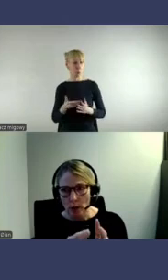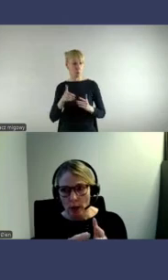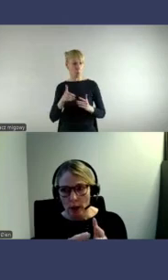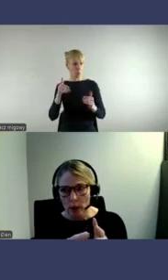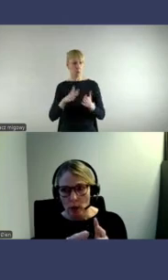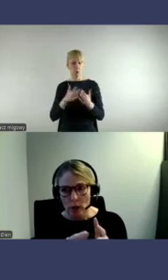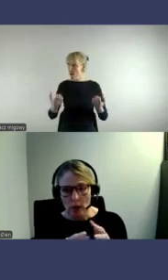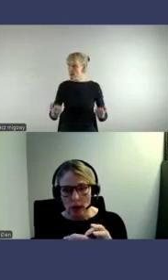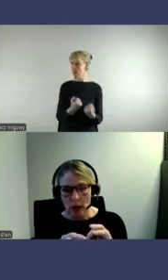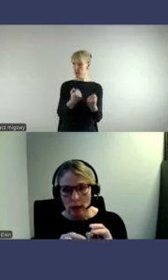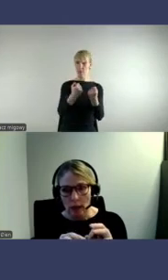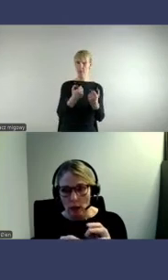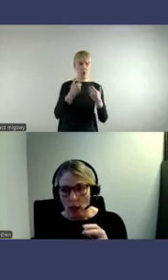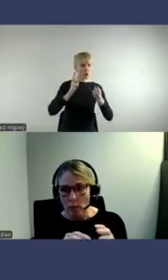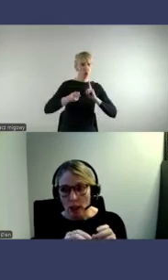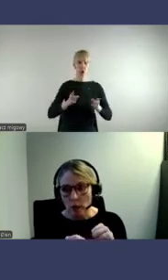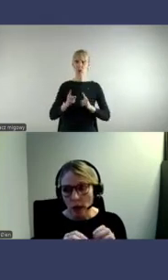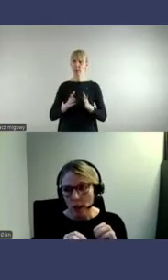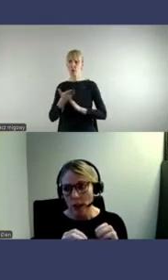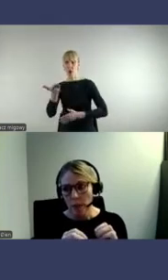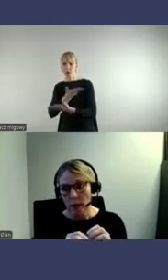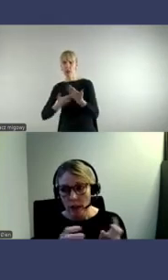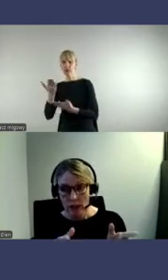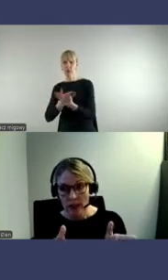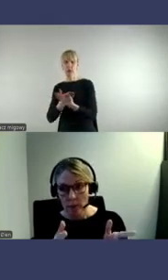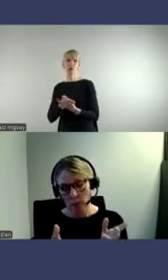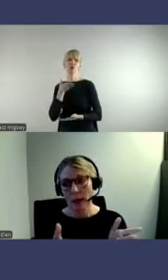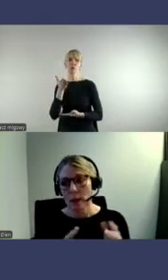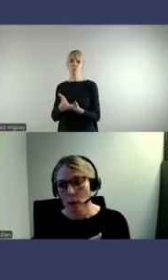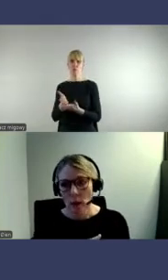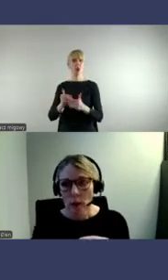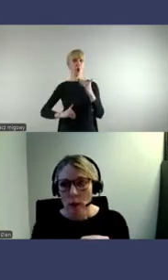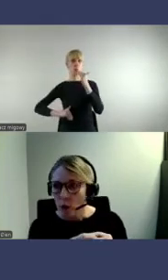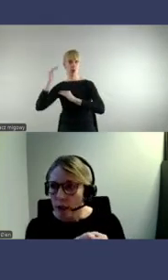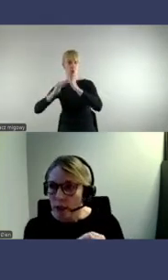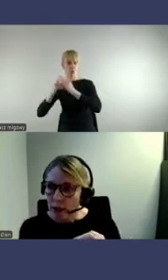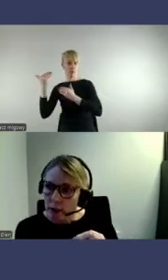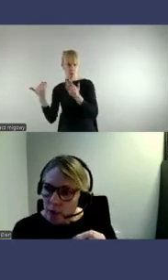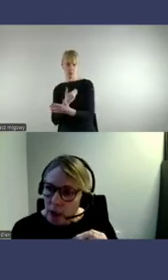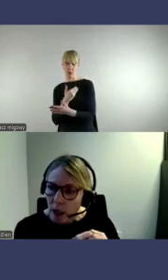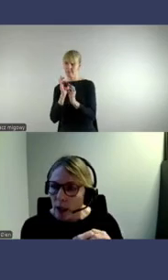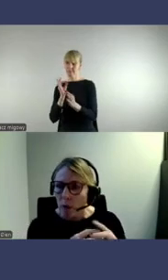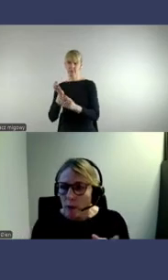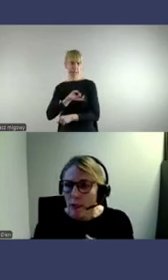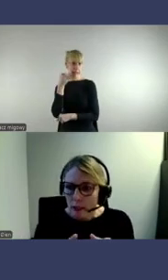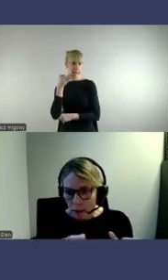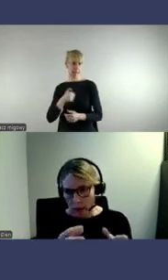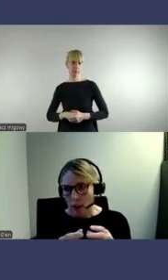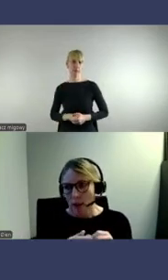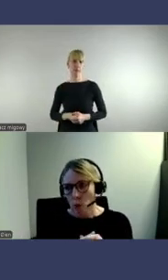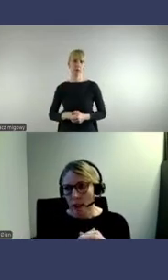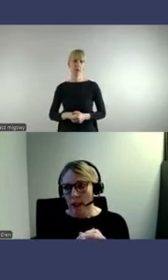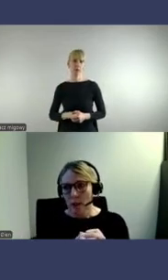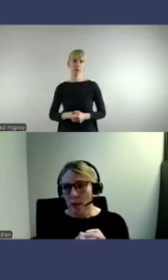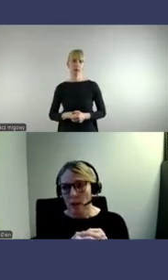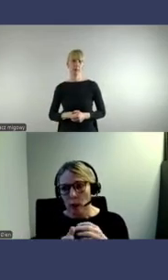share resources, and recover much faster, and even adapt better to crisis. But when these